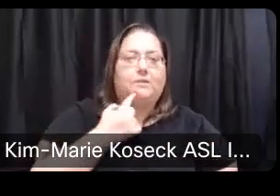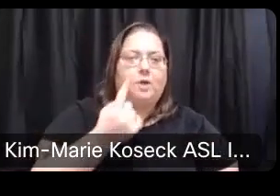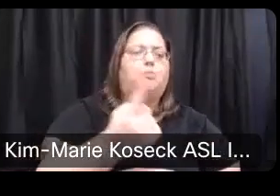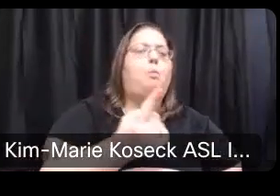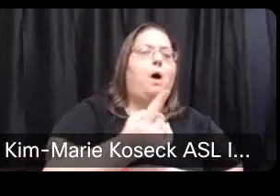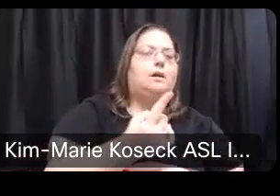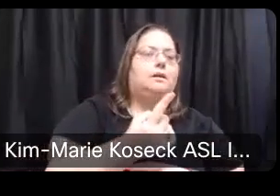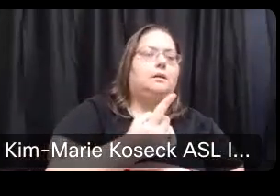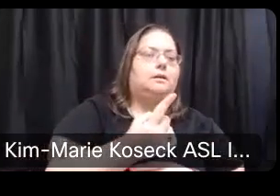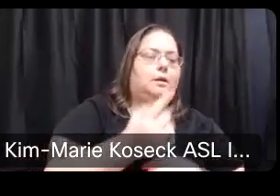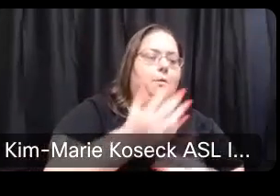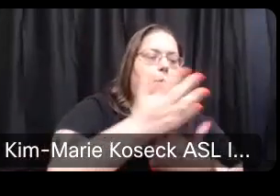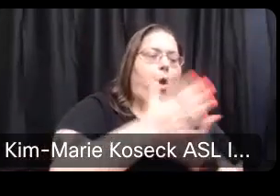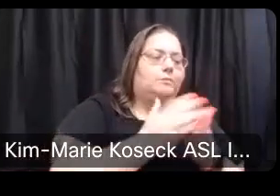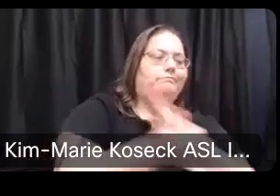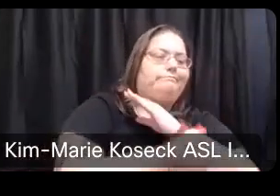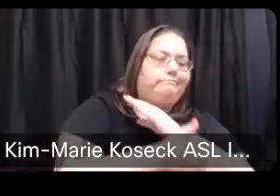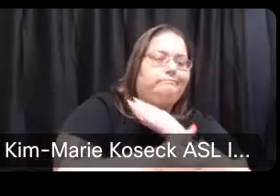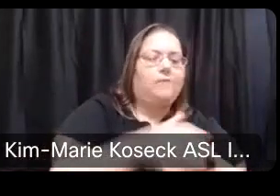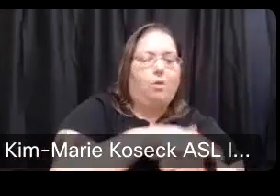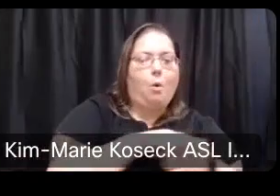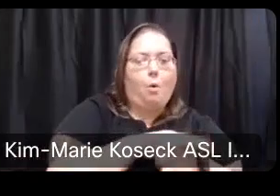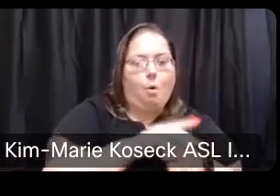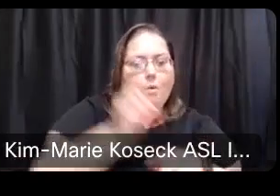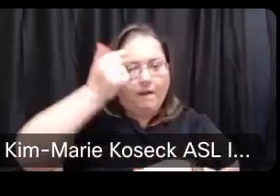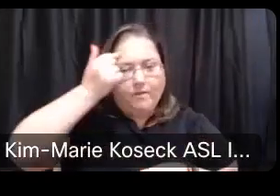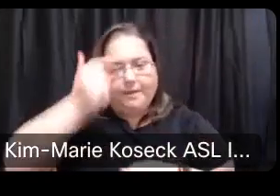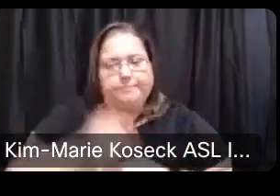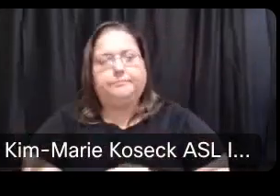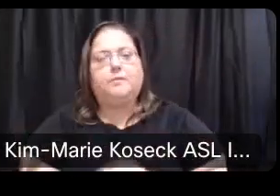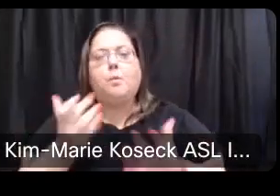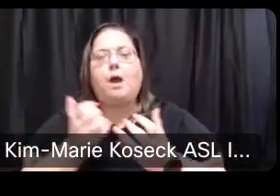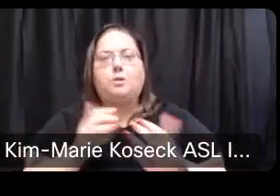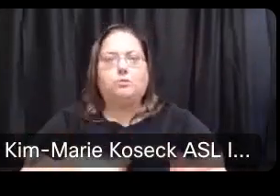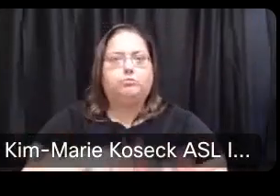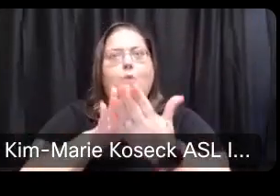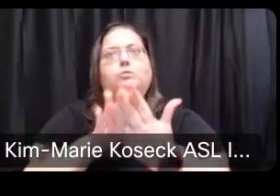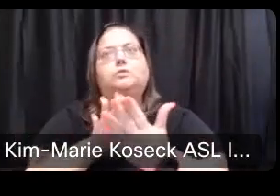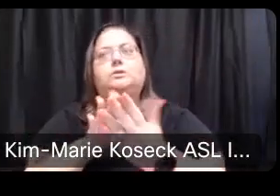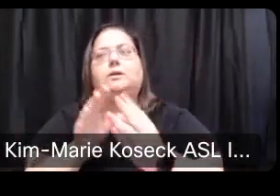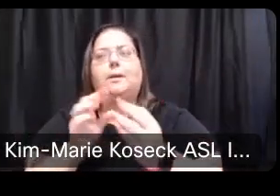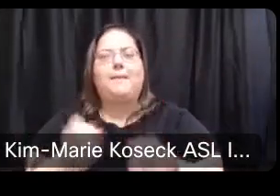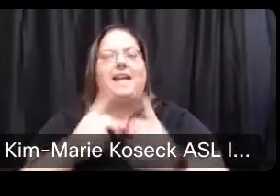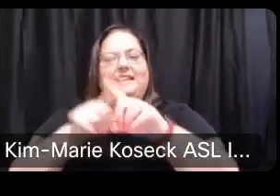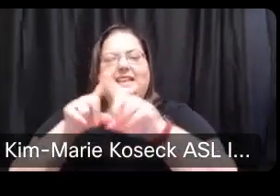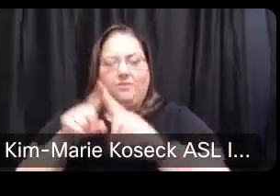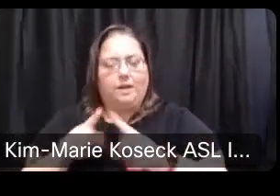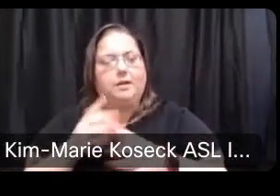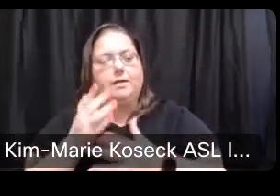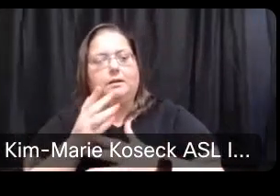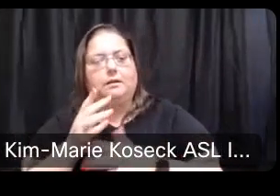affects one municipality. So we wanted to approach planning through a multi-municipal lens.